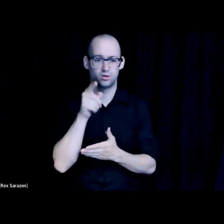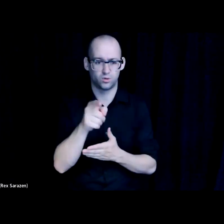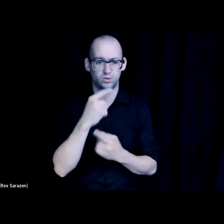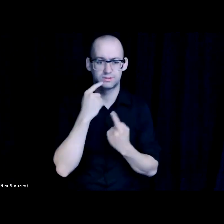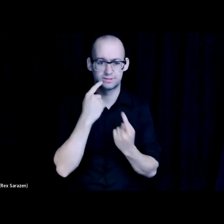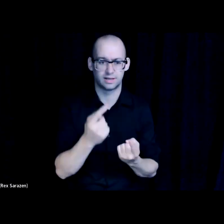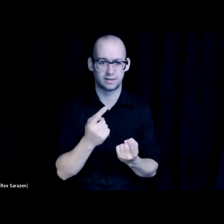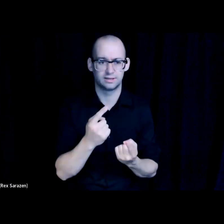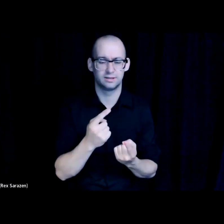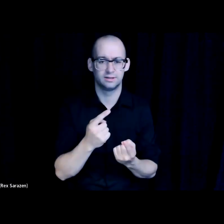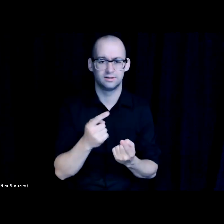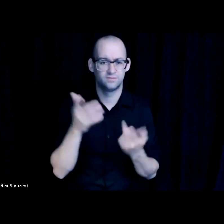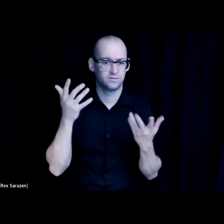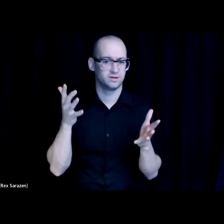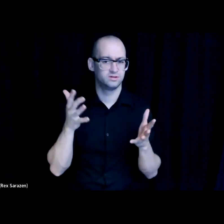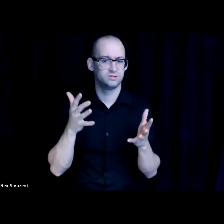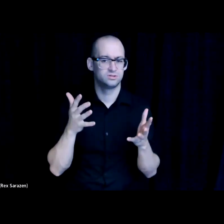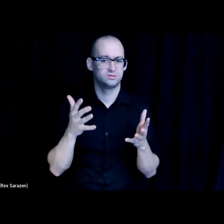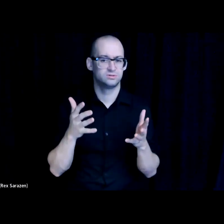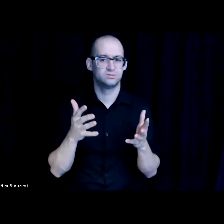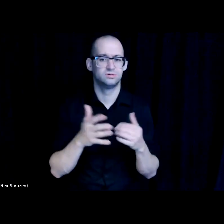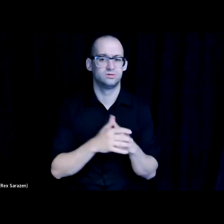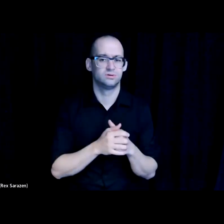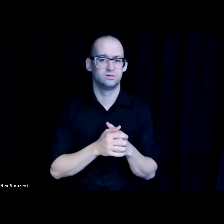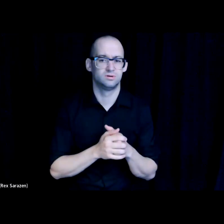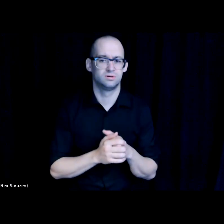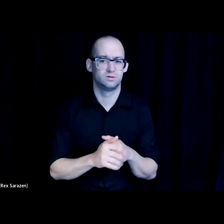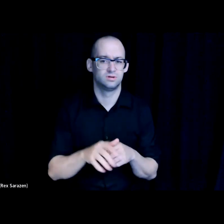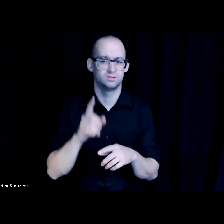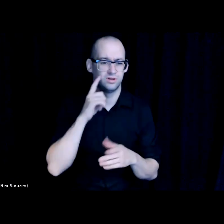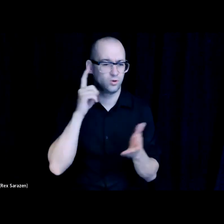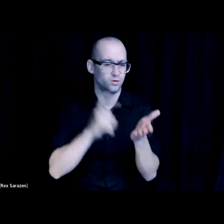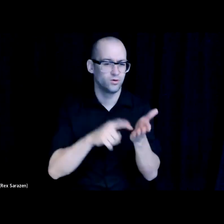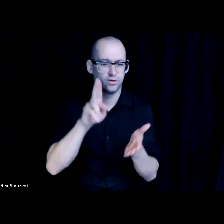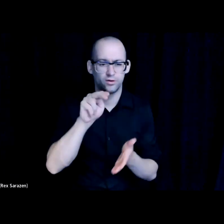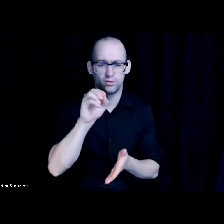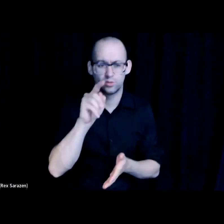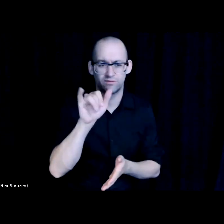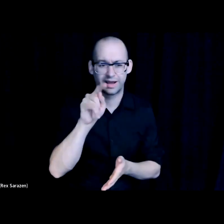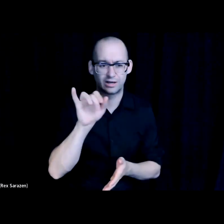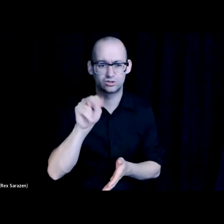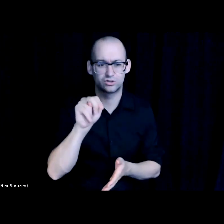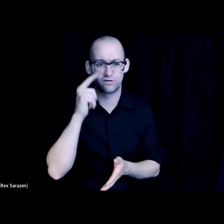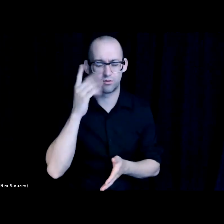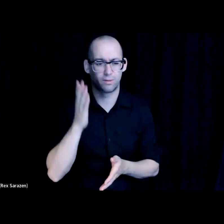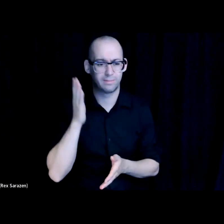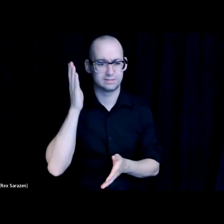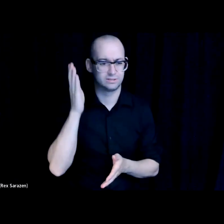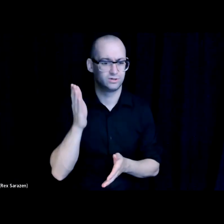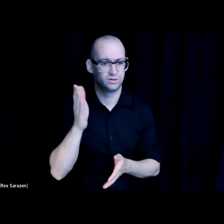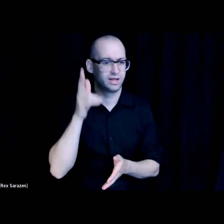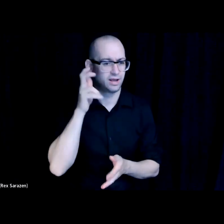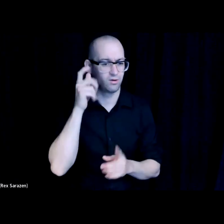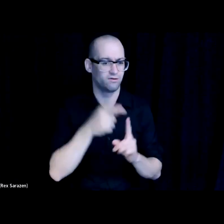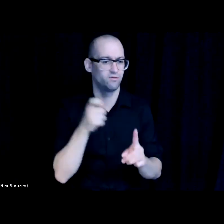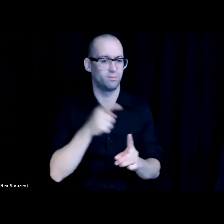is, and what Latifa mentioned earlier on too, is notification from trusted messengers. I think hearing it from